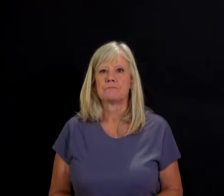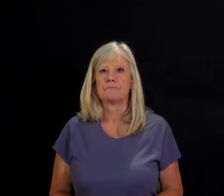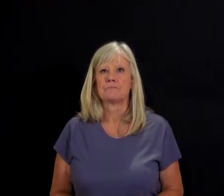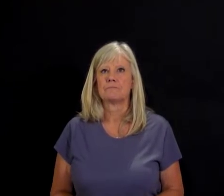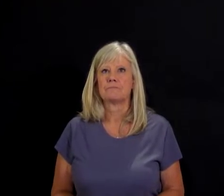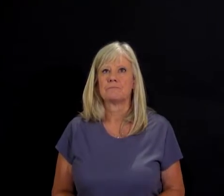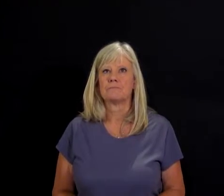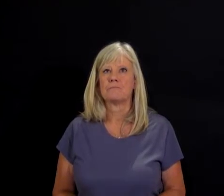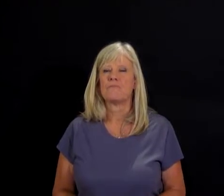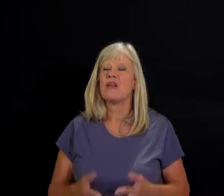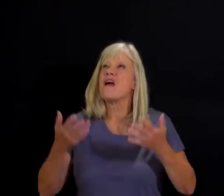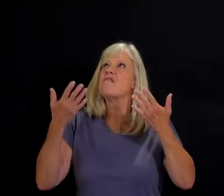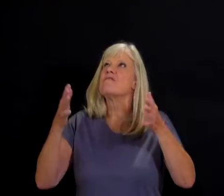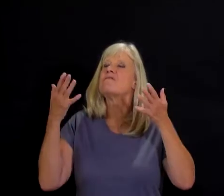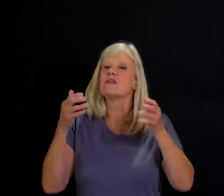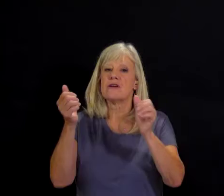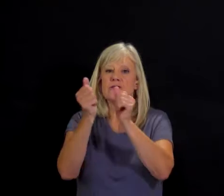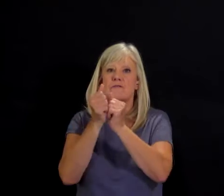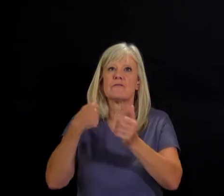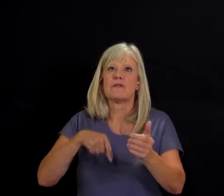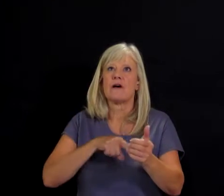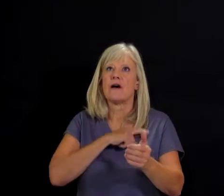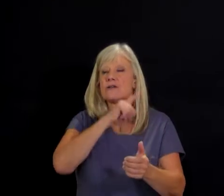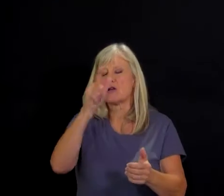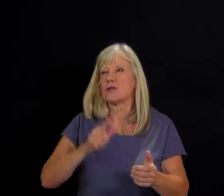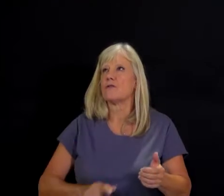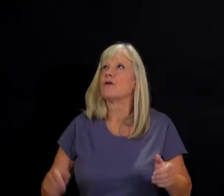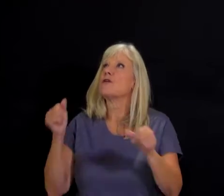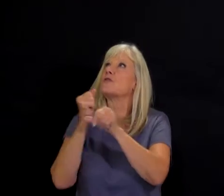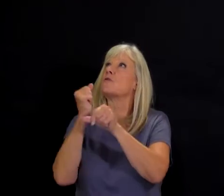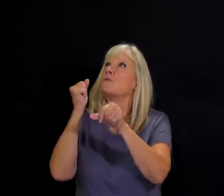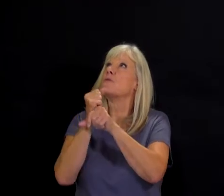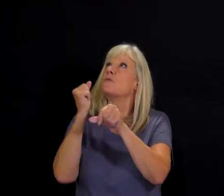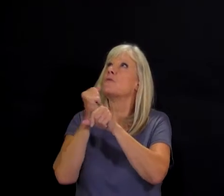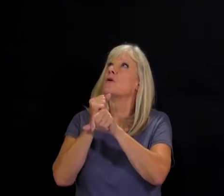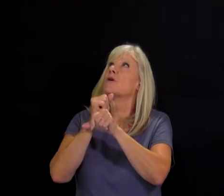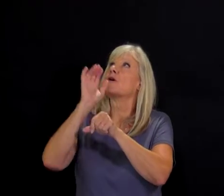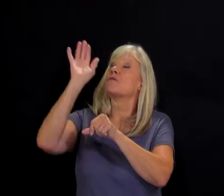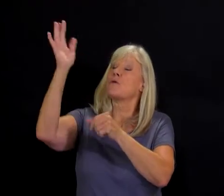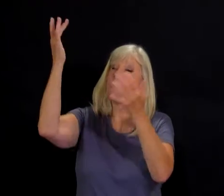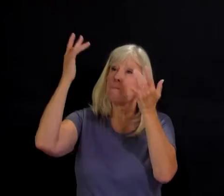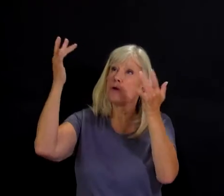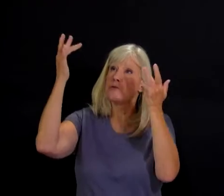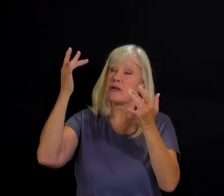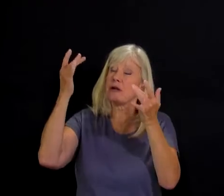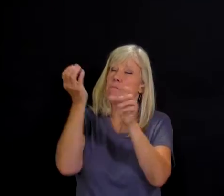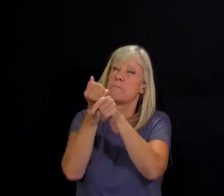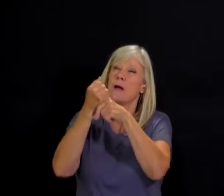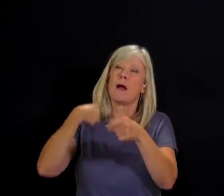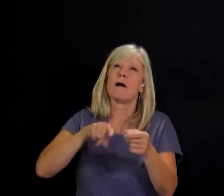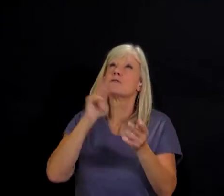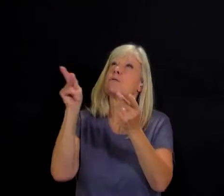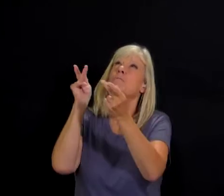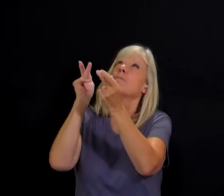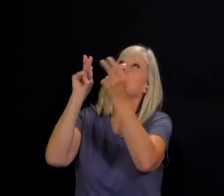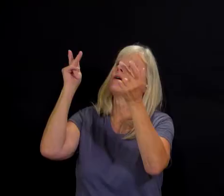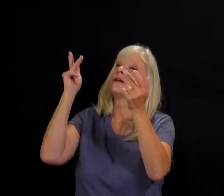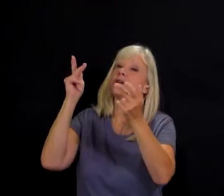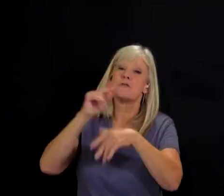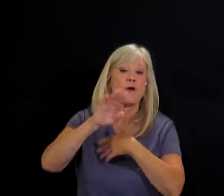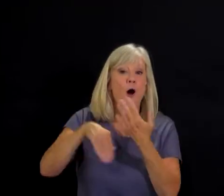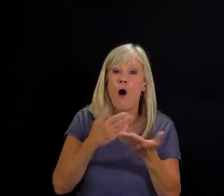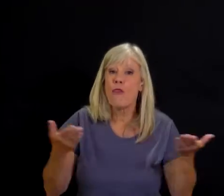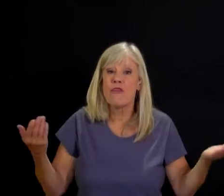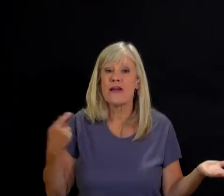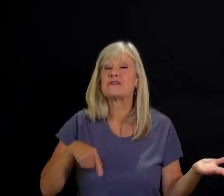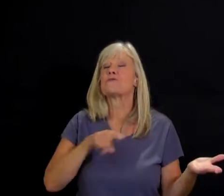Complete within us, O Lord, we pray, the healing work of your mercy, and graciously perfect and sustain us, so that in all things we